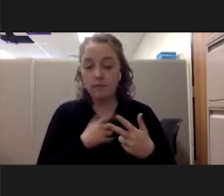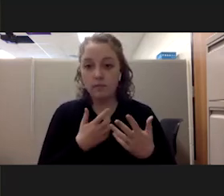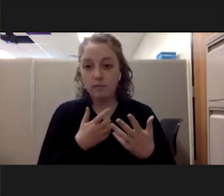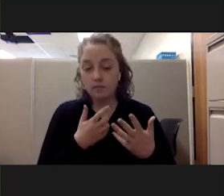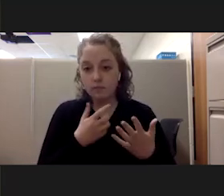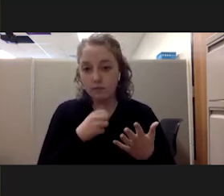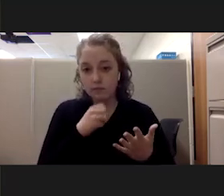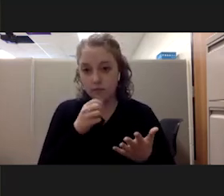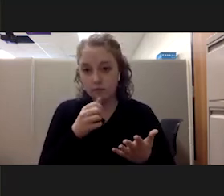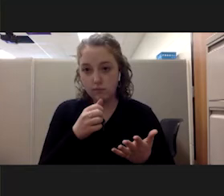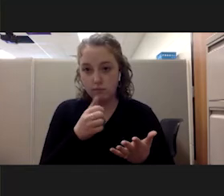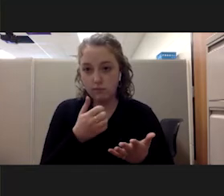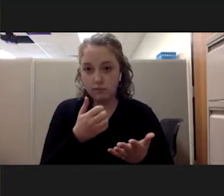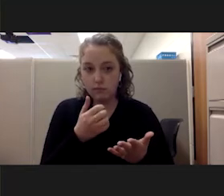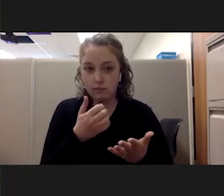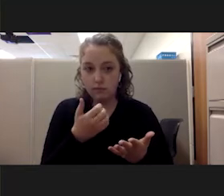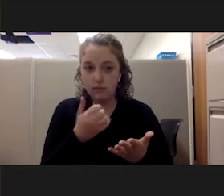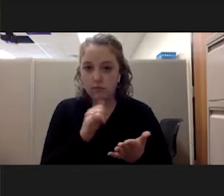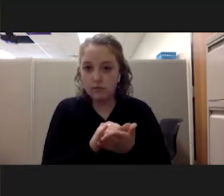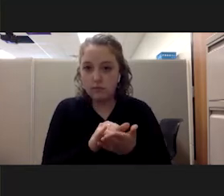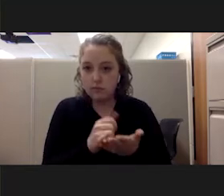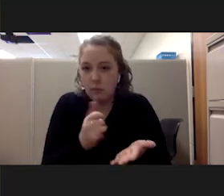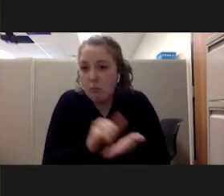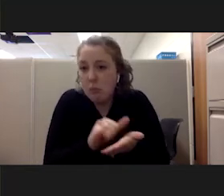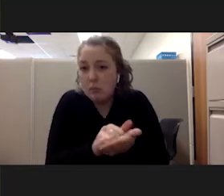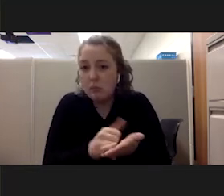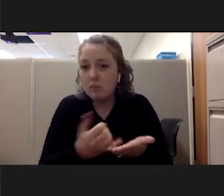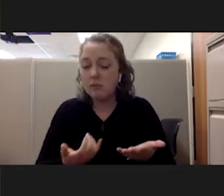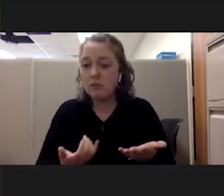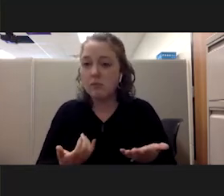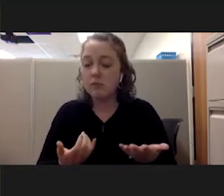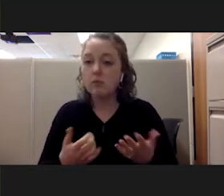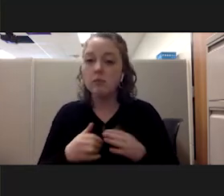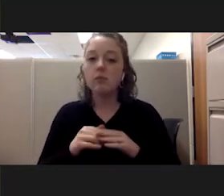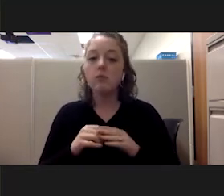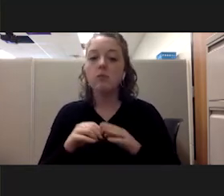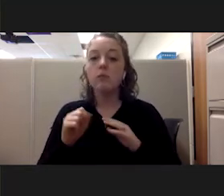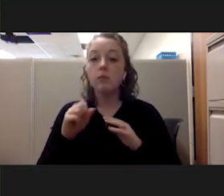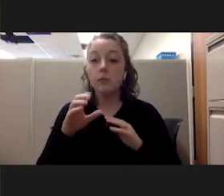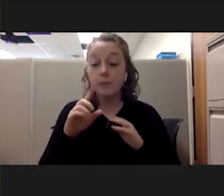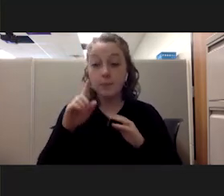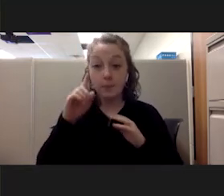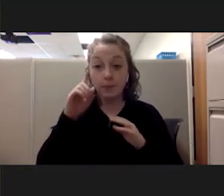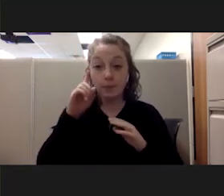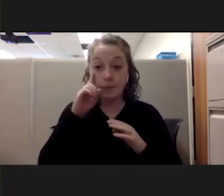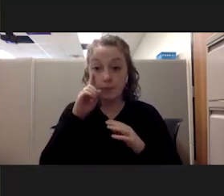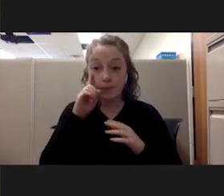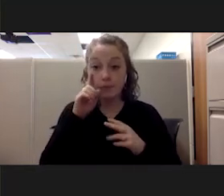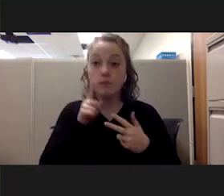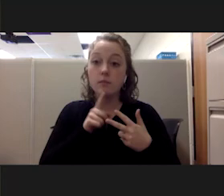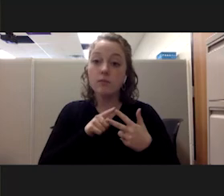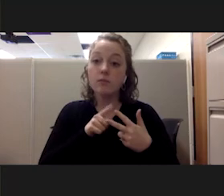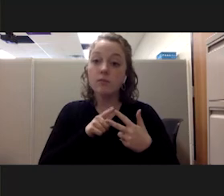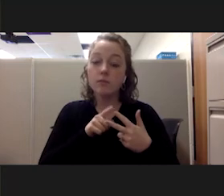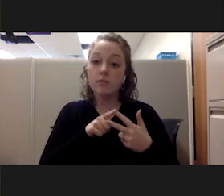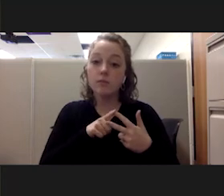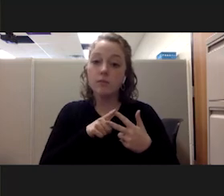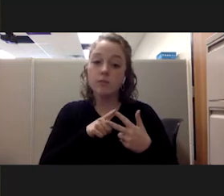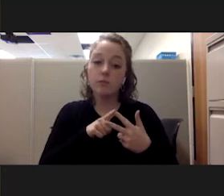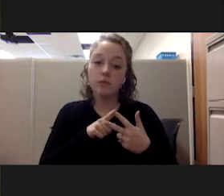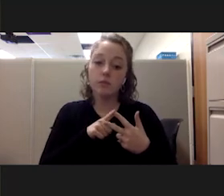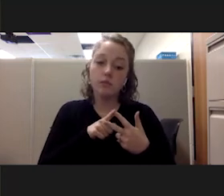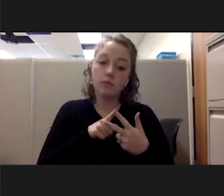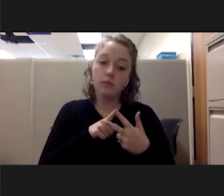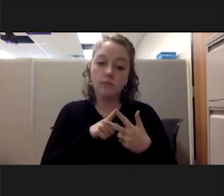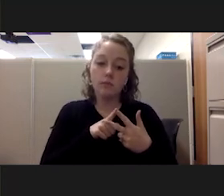really down to just 2 options, option 2 and option 3. And I would just say that option 2 would be my second out of those